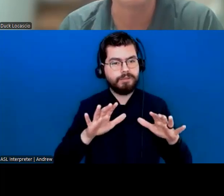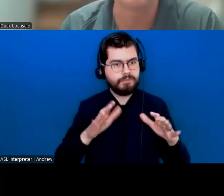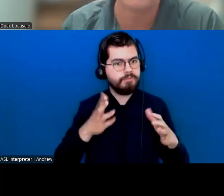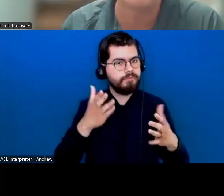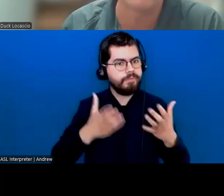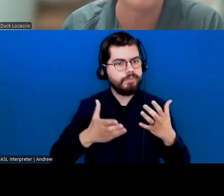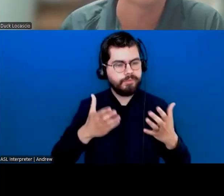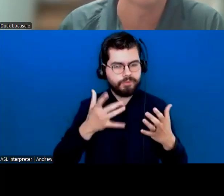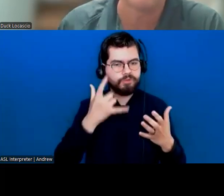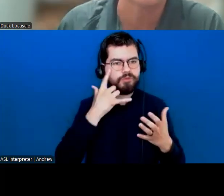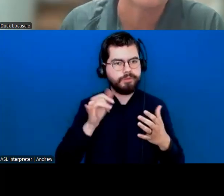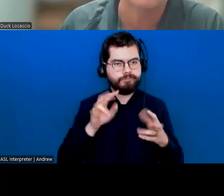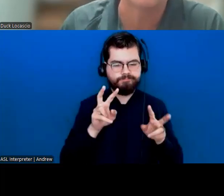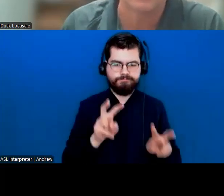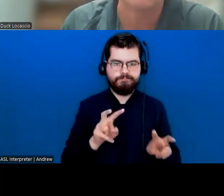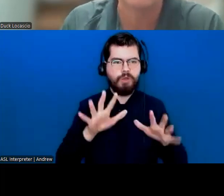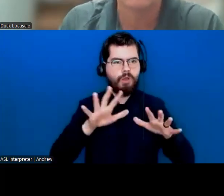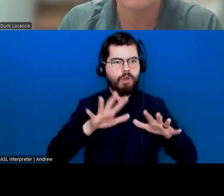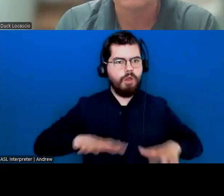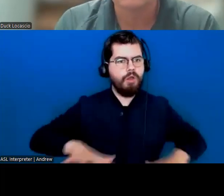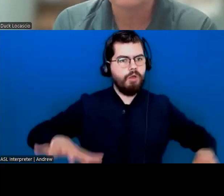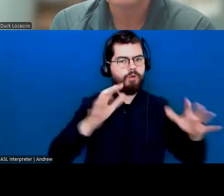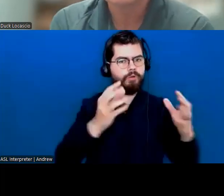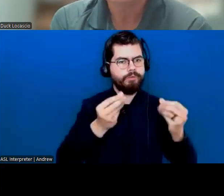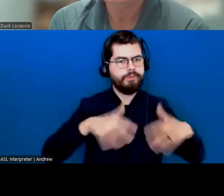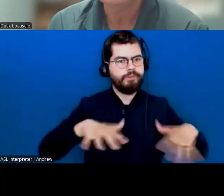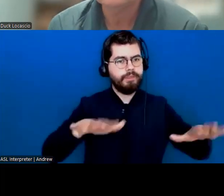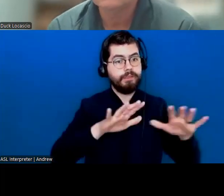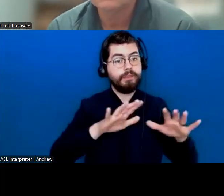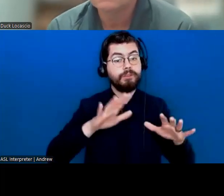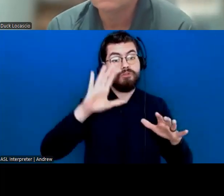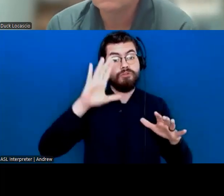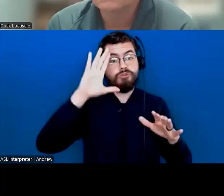knowing what it meant to the larger landscape.